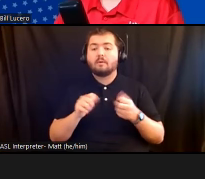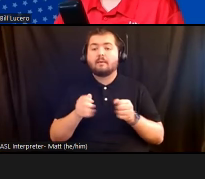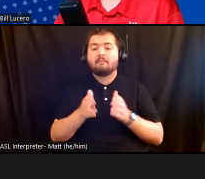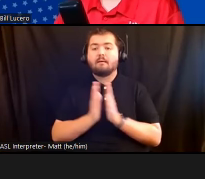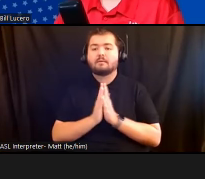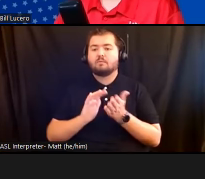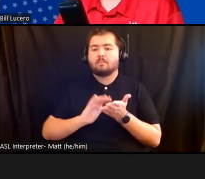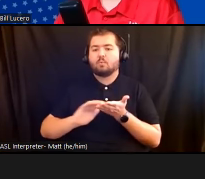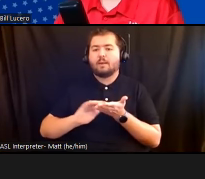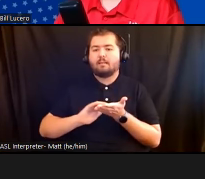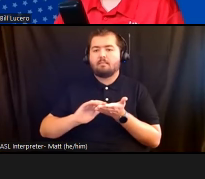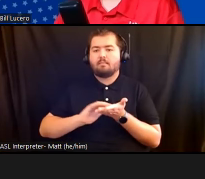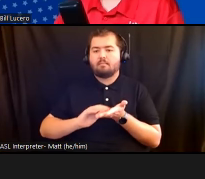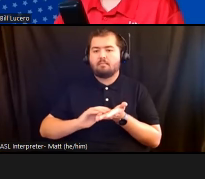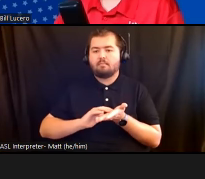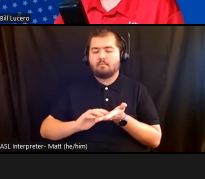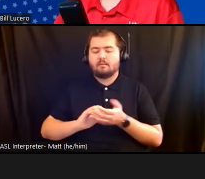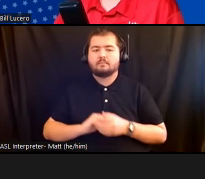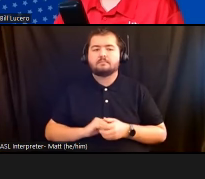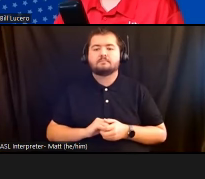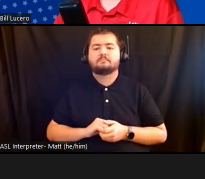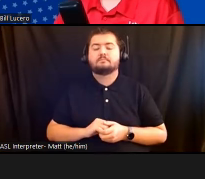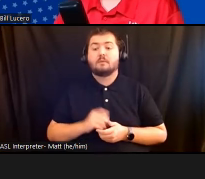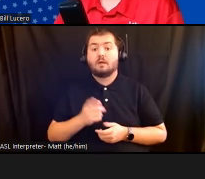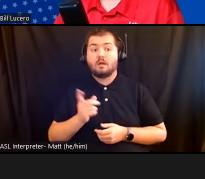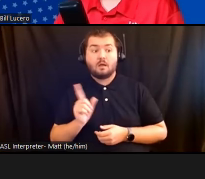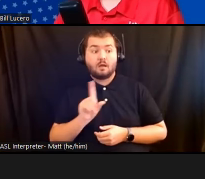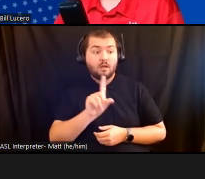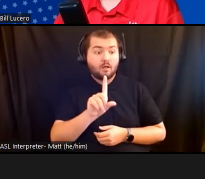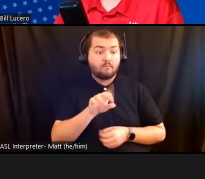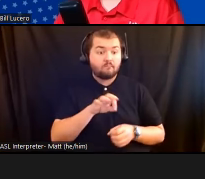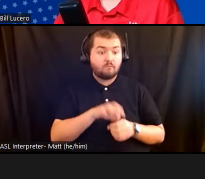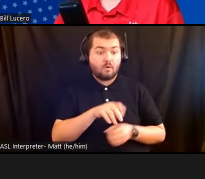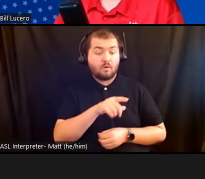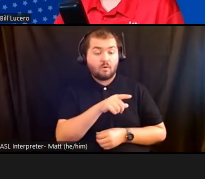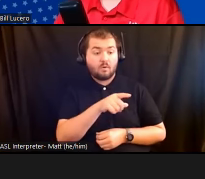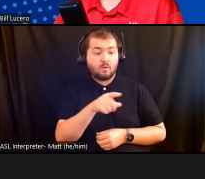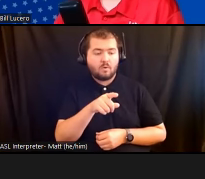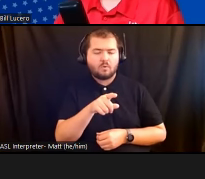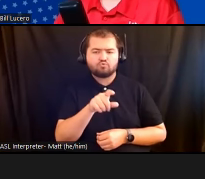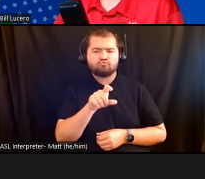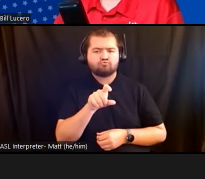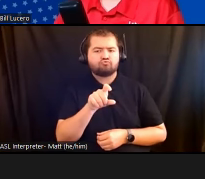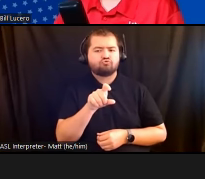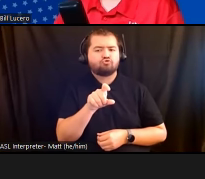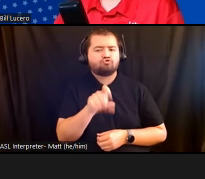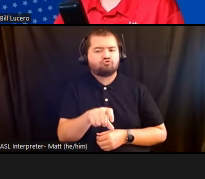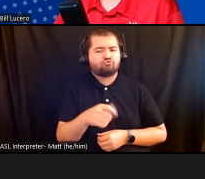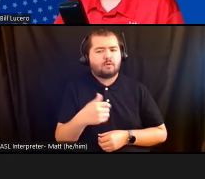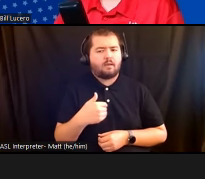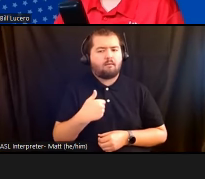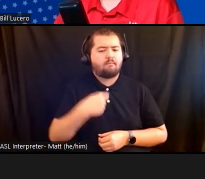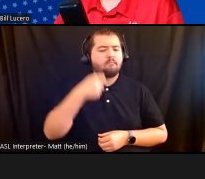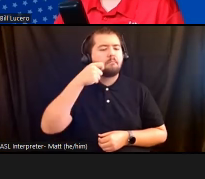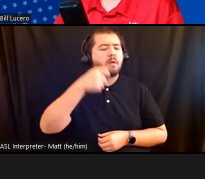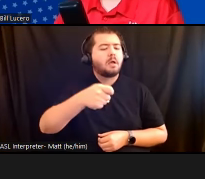okay? And when you go to vote, a lot of those polling locations are to have magnifying devices so you can see